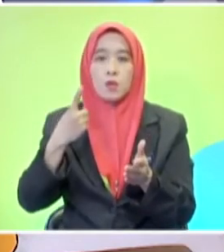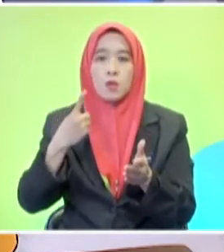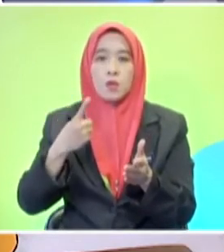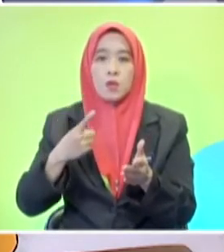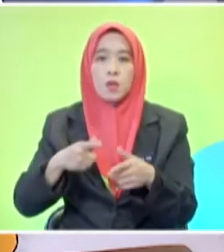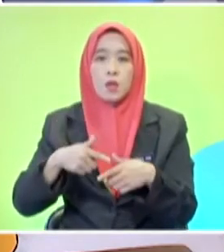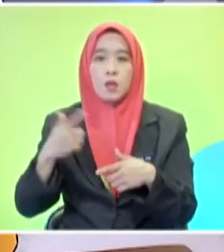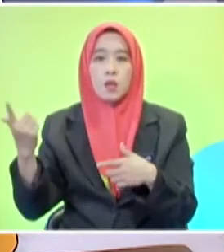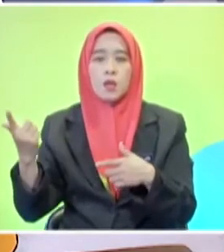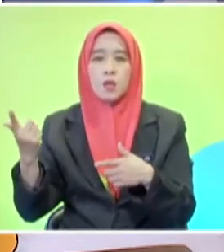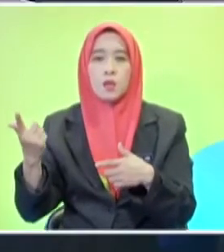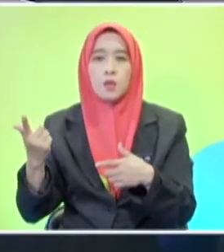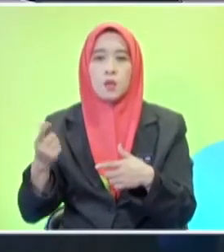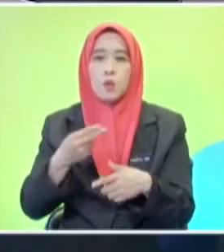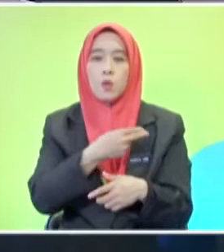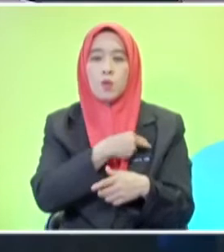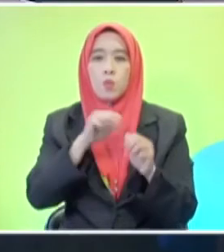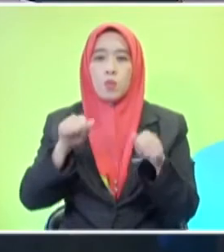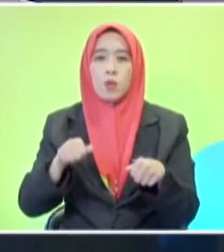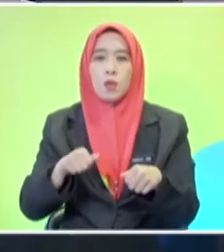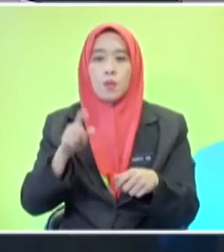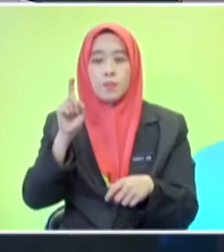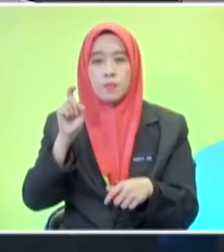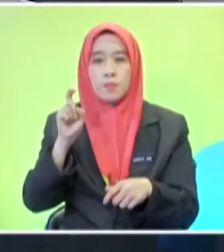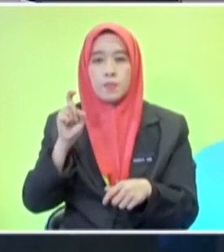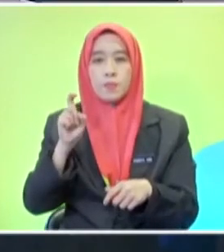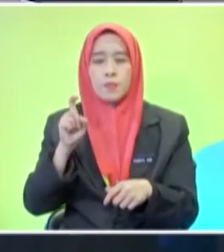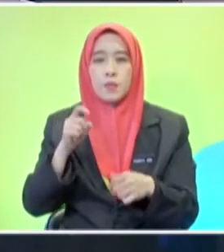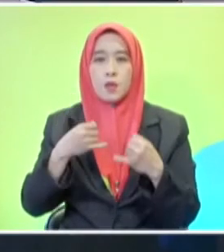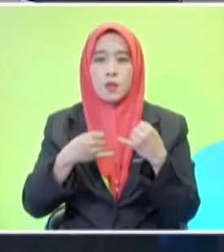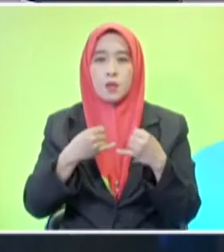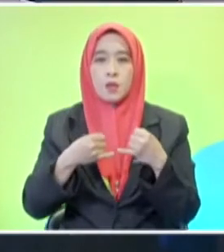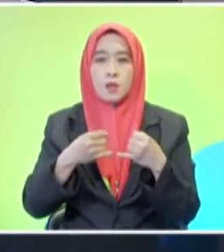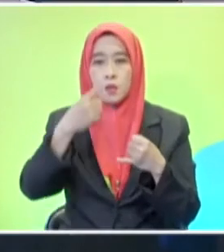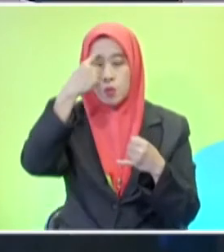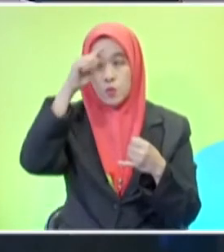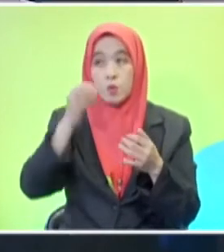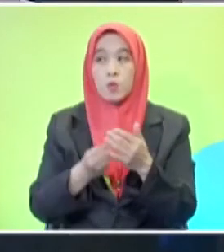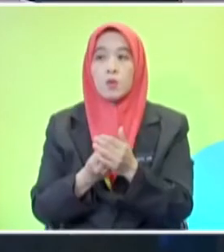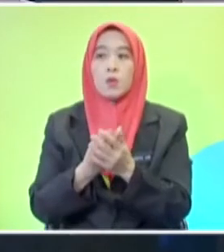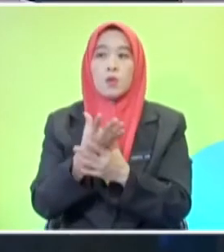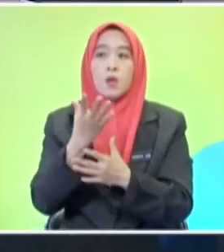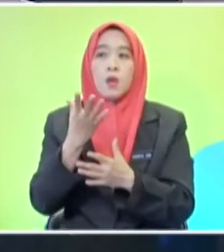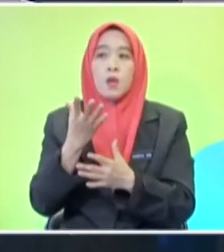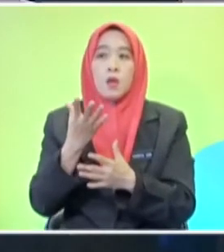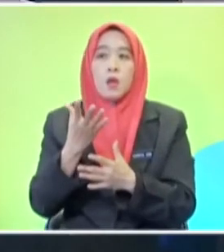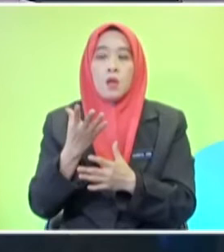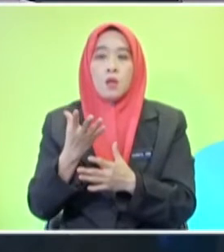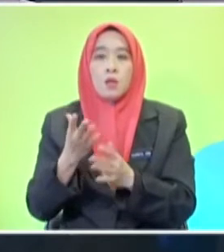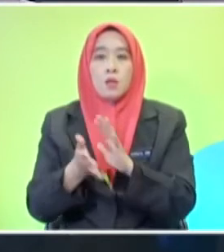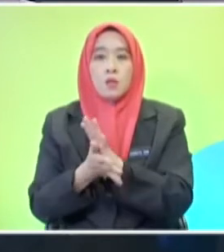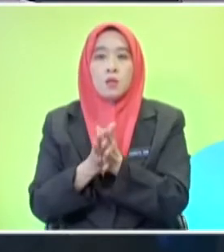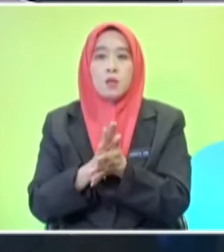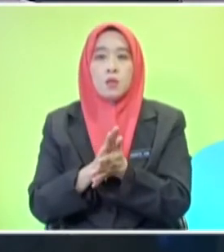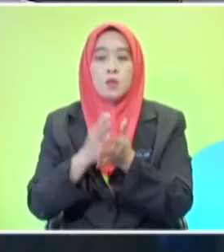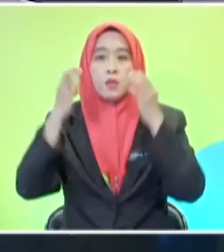plant will die. So this is for interaction among plants. All right, and there you have it. Perhaps, Mr. Q, as